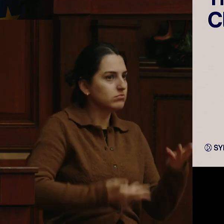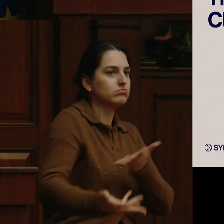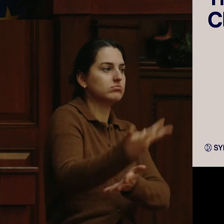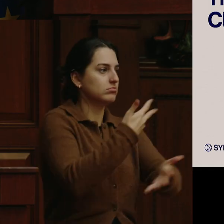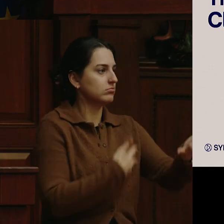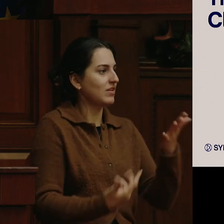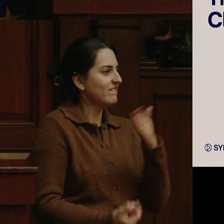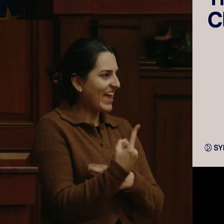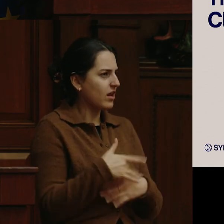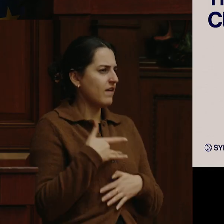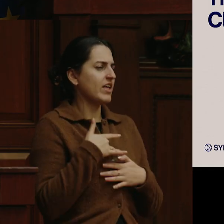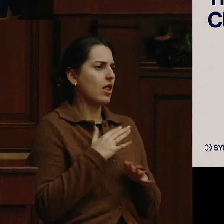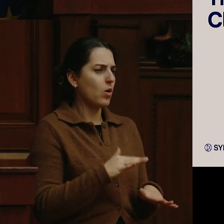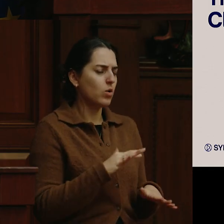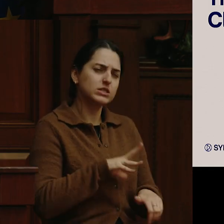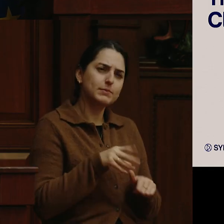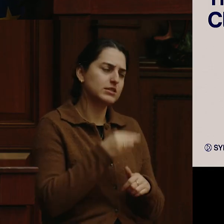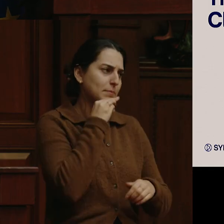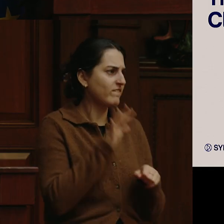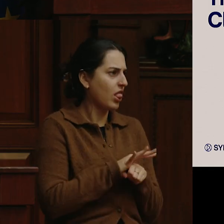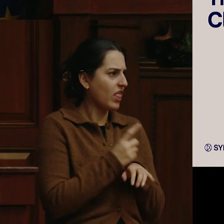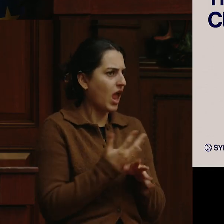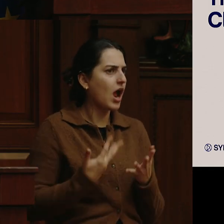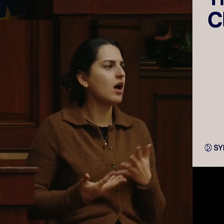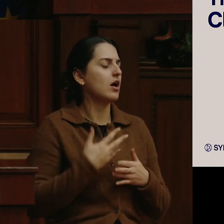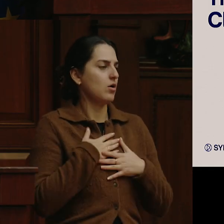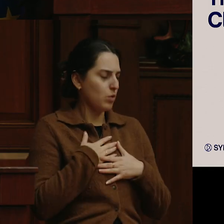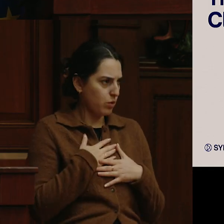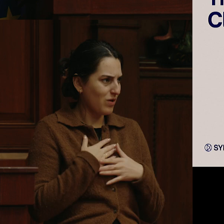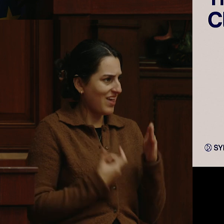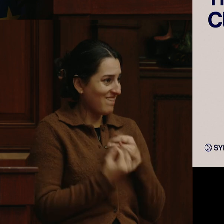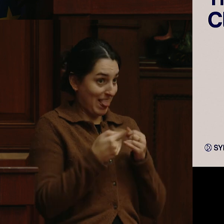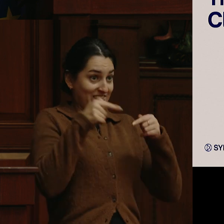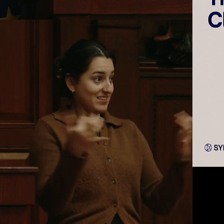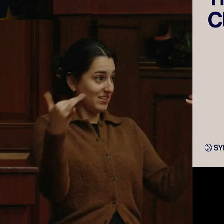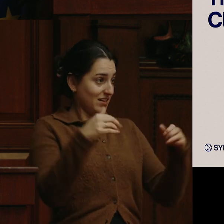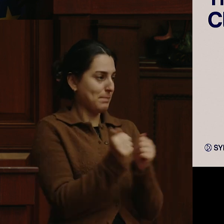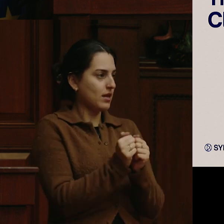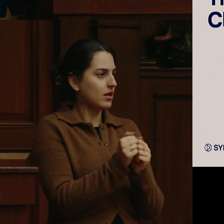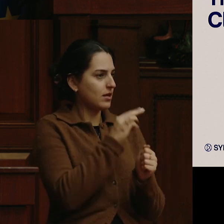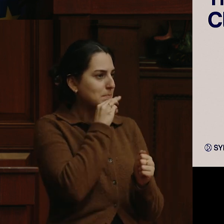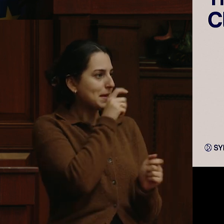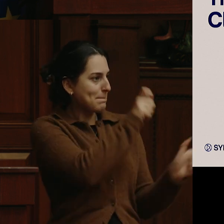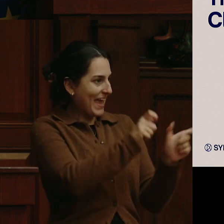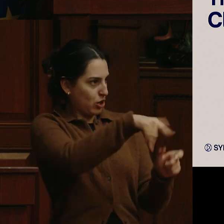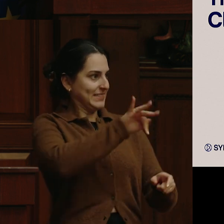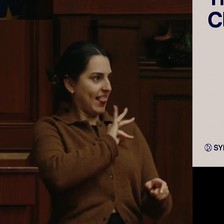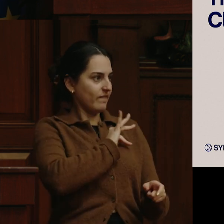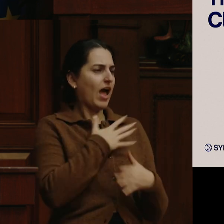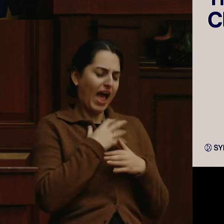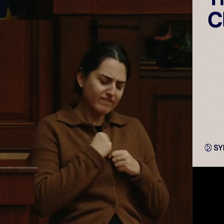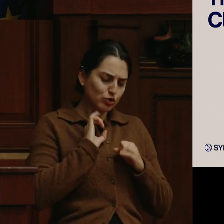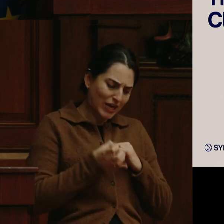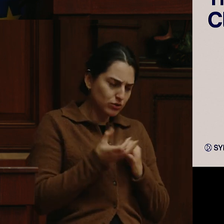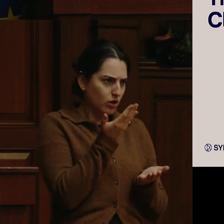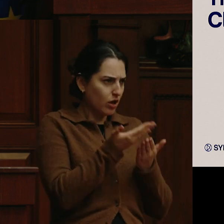event feels especially meaningful. Events like this give us patients the chance to learn